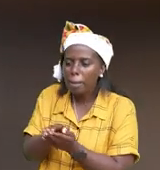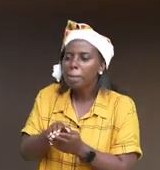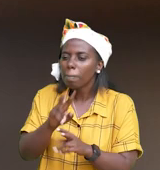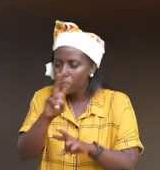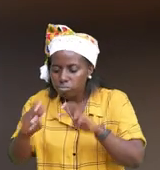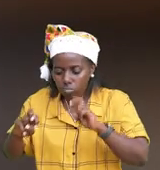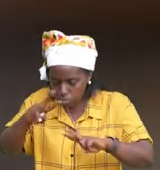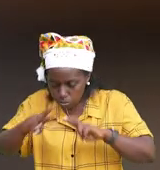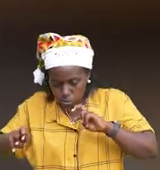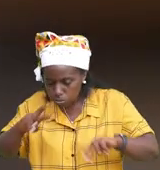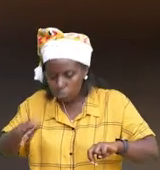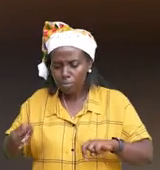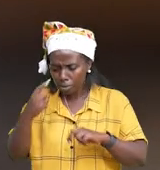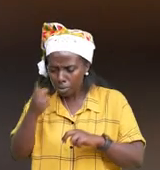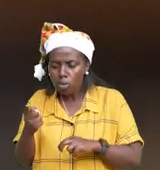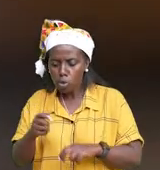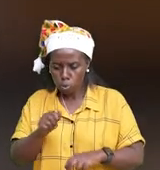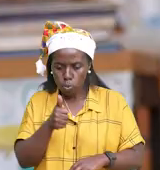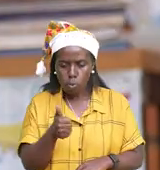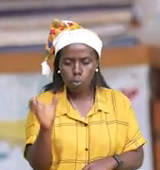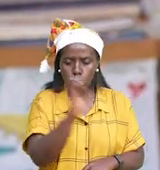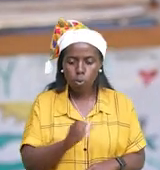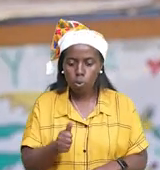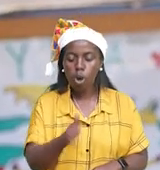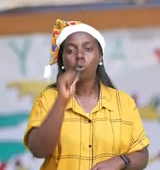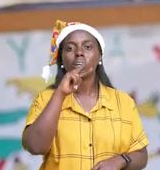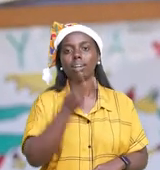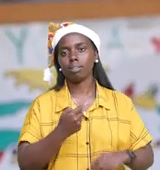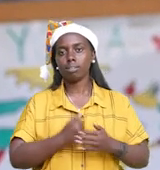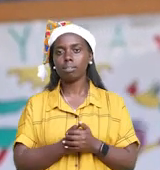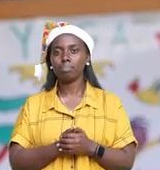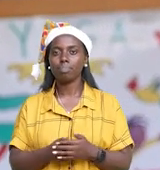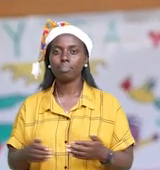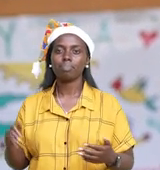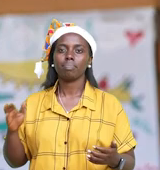digging deeply. Discover your own answers.